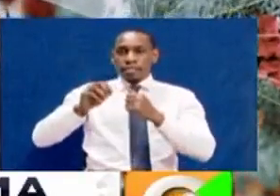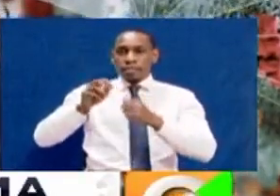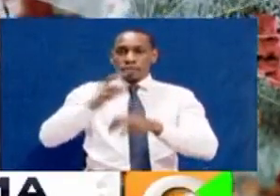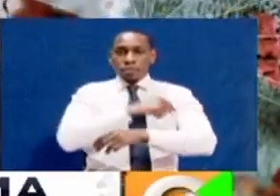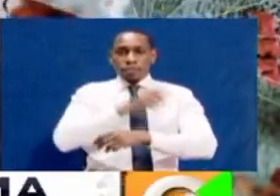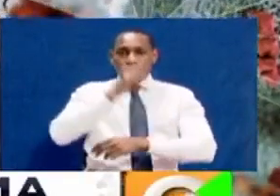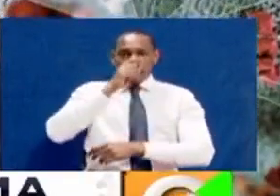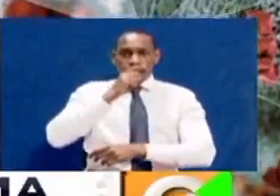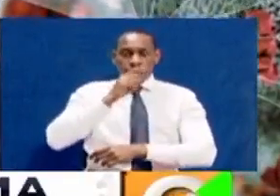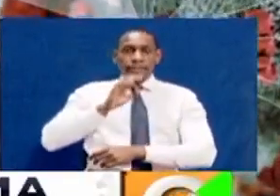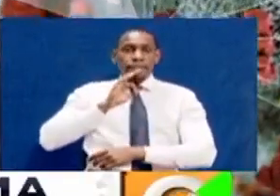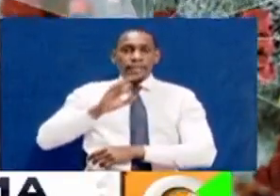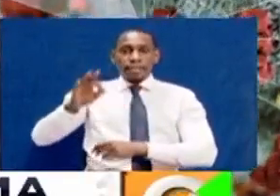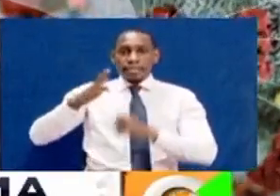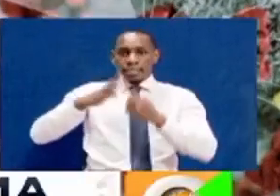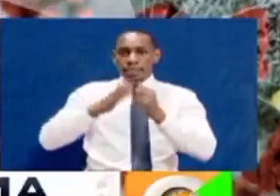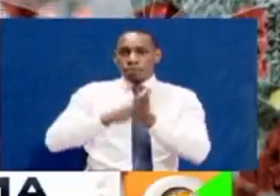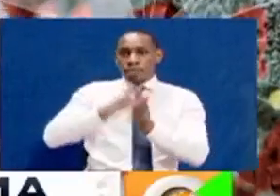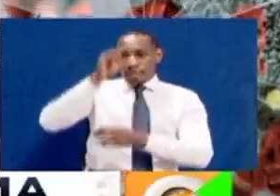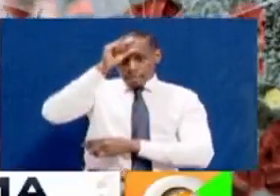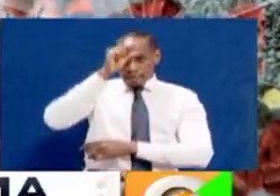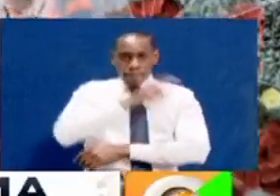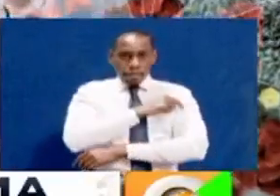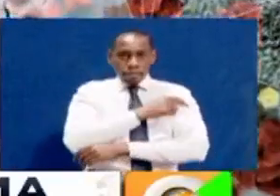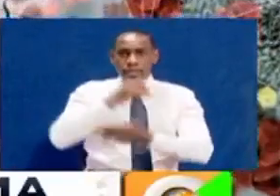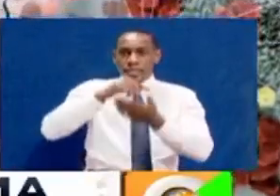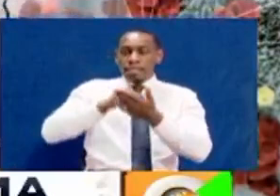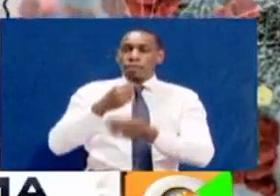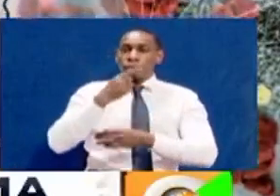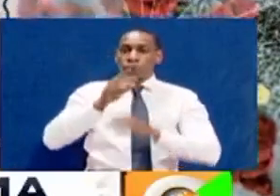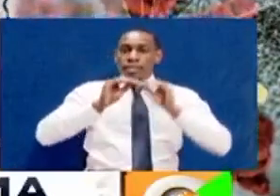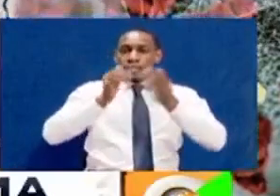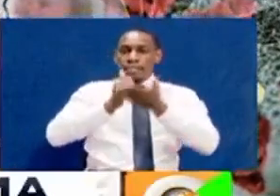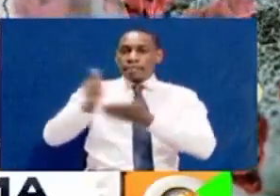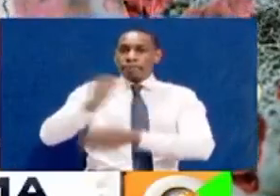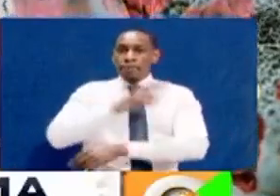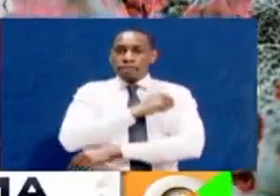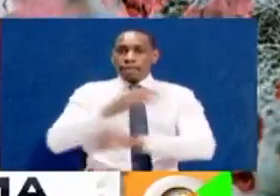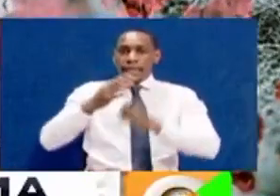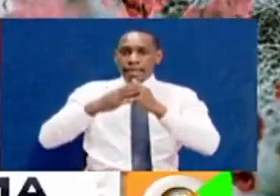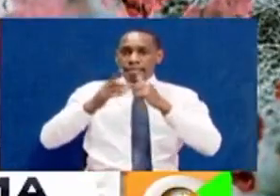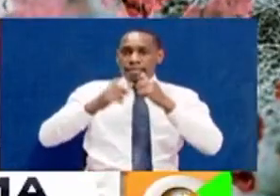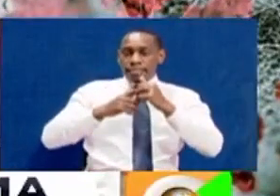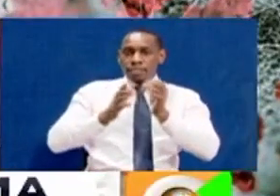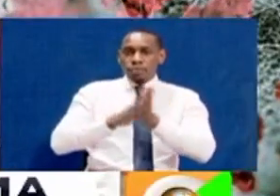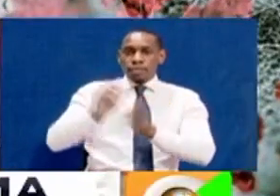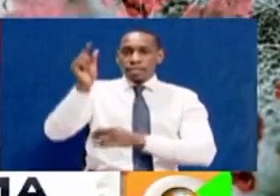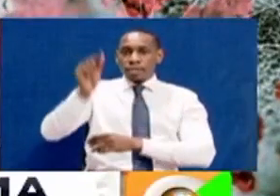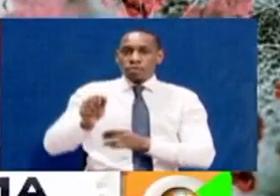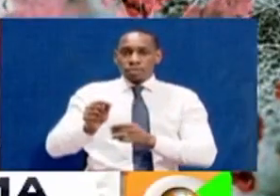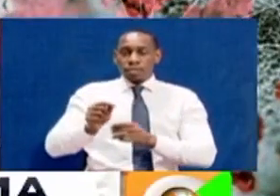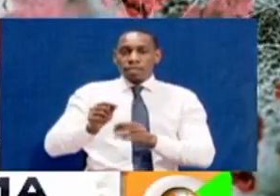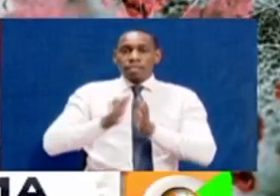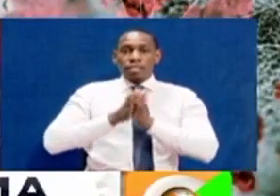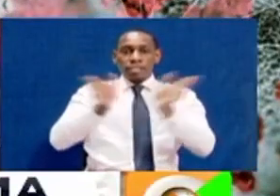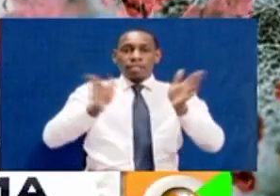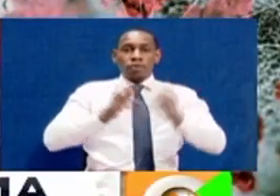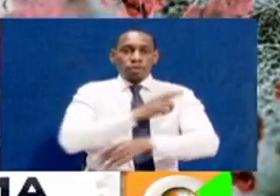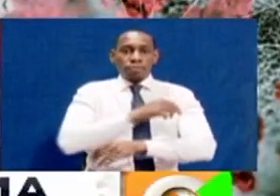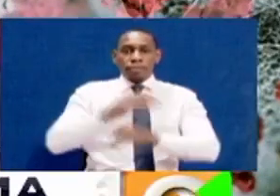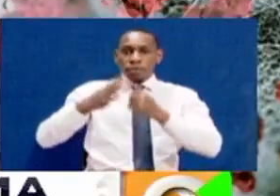University Hospital, 339. Government facilities like the Moi Teaching and Referral Hospital, 96. Coast Provincial General